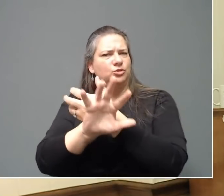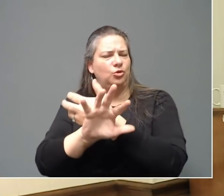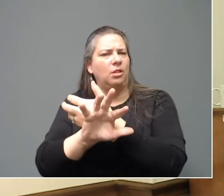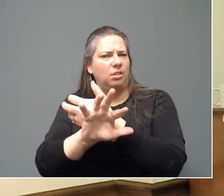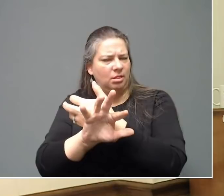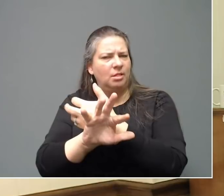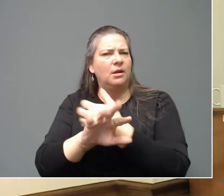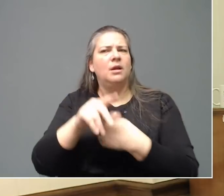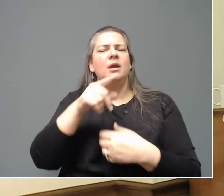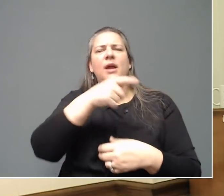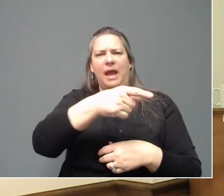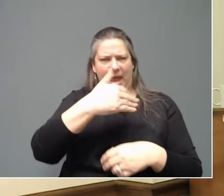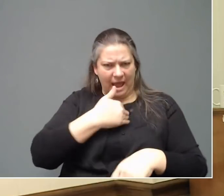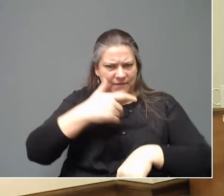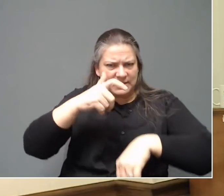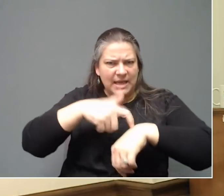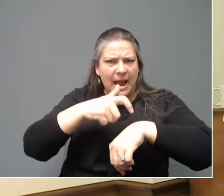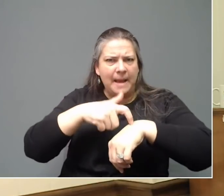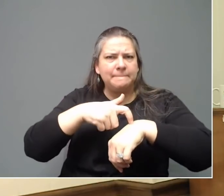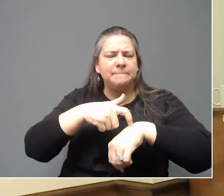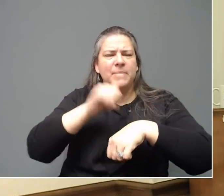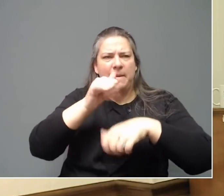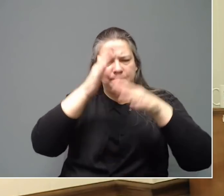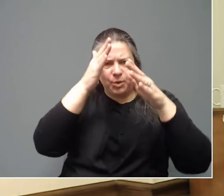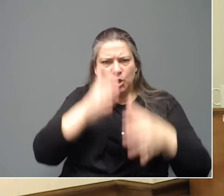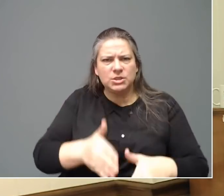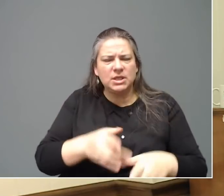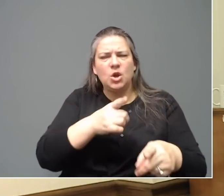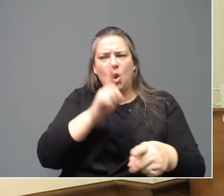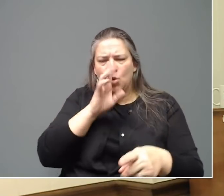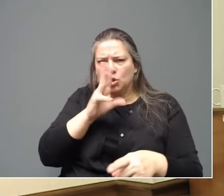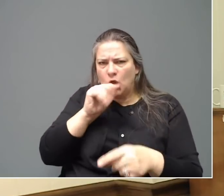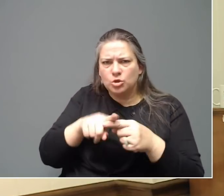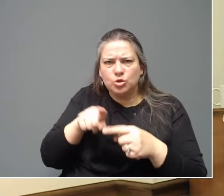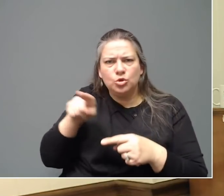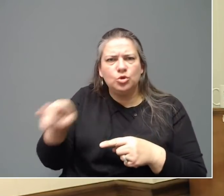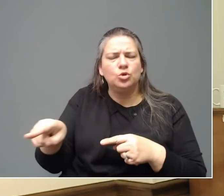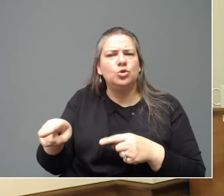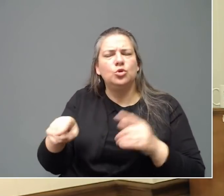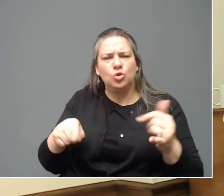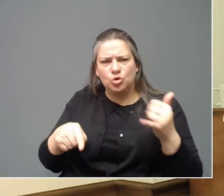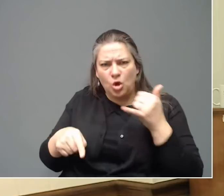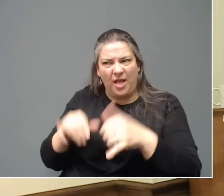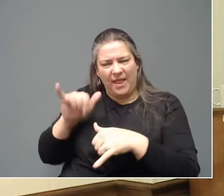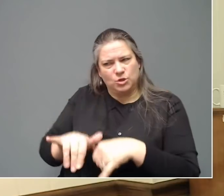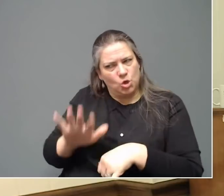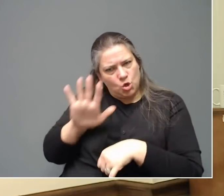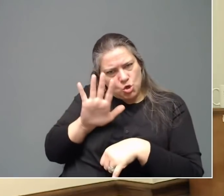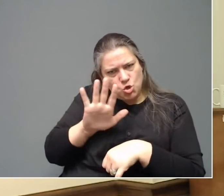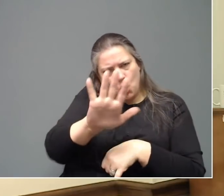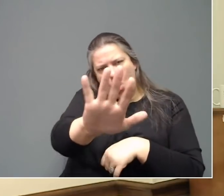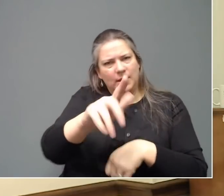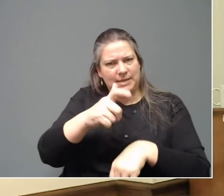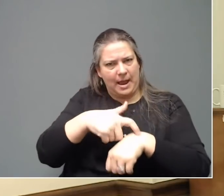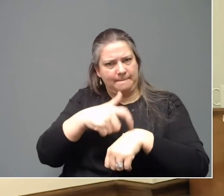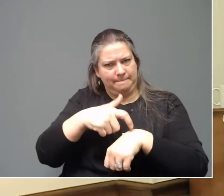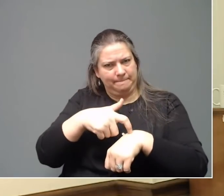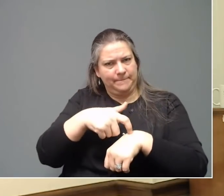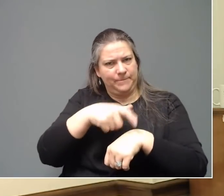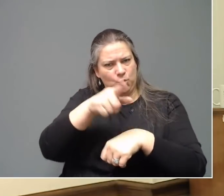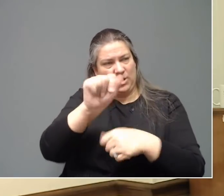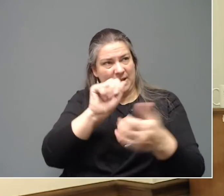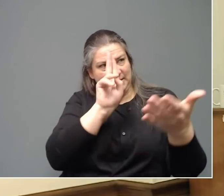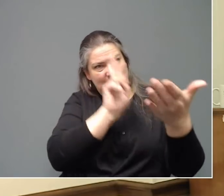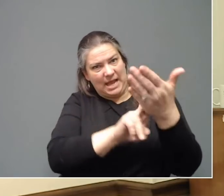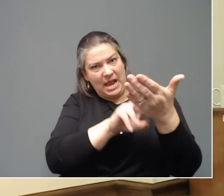time that someone from the Office of Unemployment Insurance will call you. That is your time, and so that we know you're available and